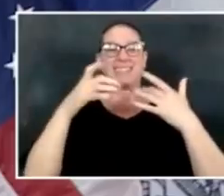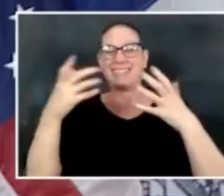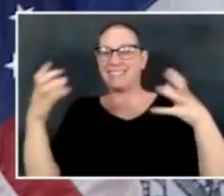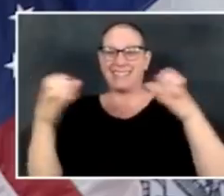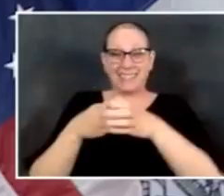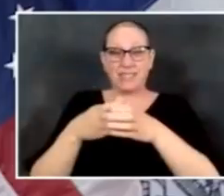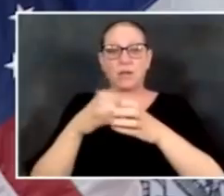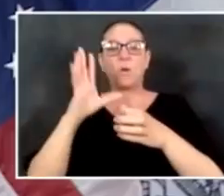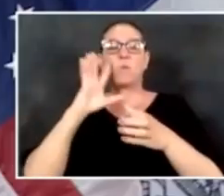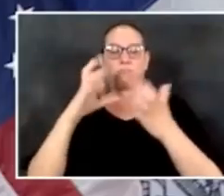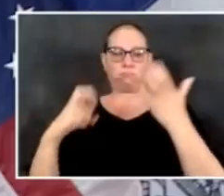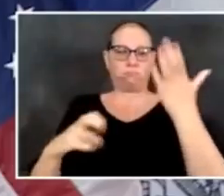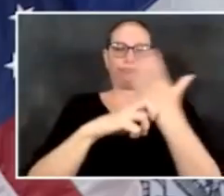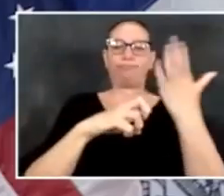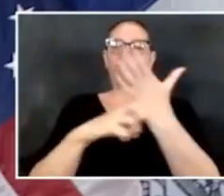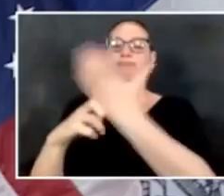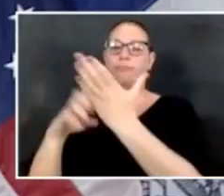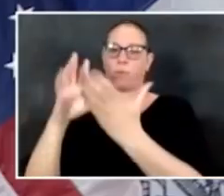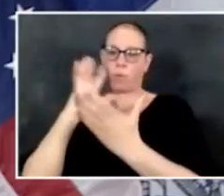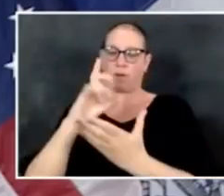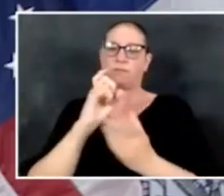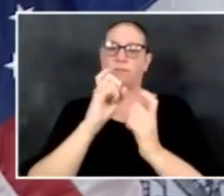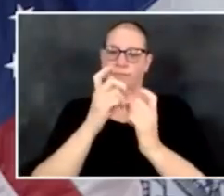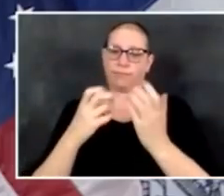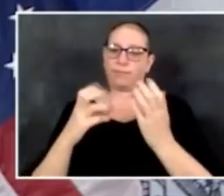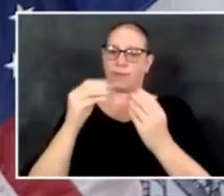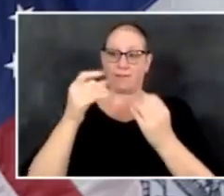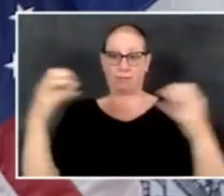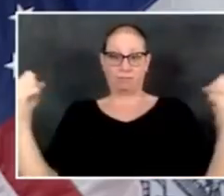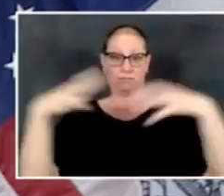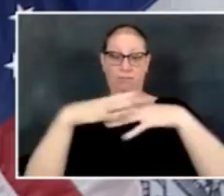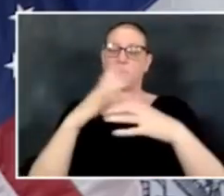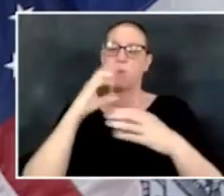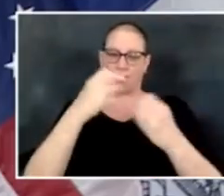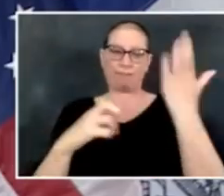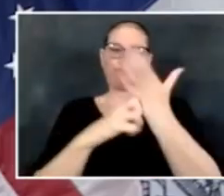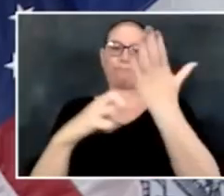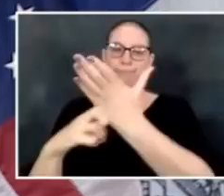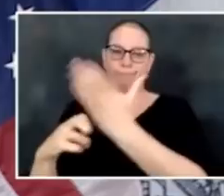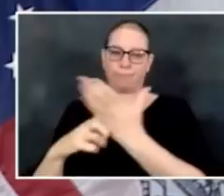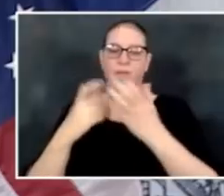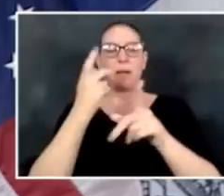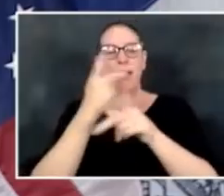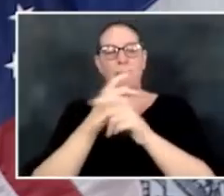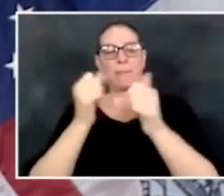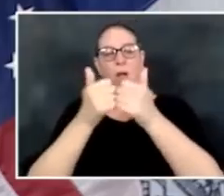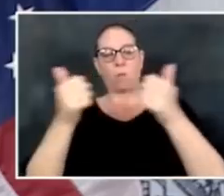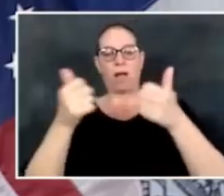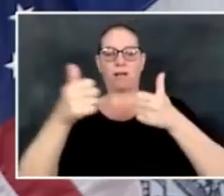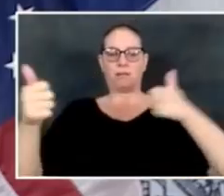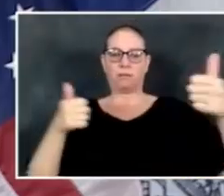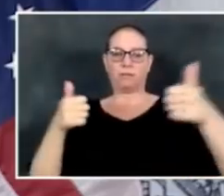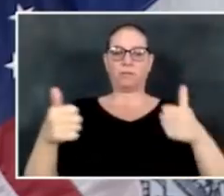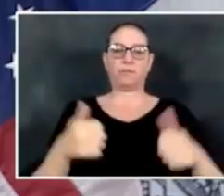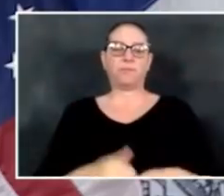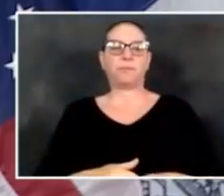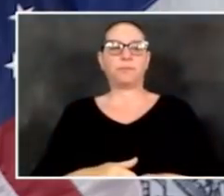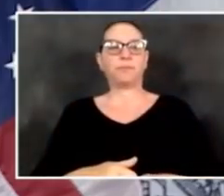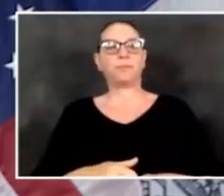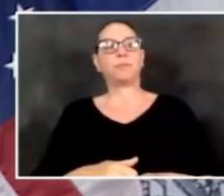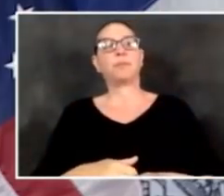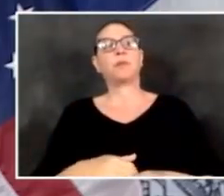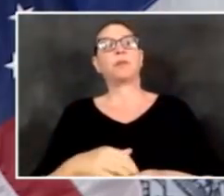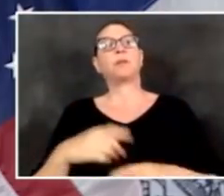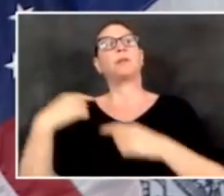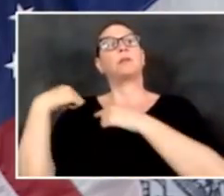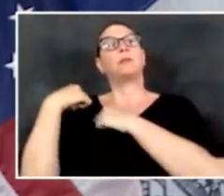course, just the appearance of the NYPD causes people to correct their behavior. So, you know, where we have